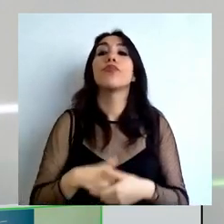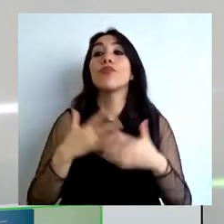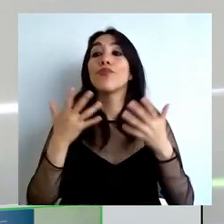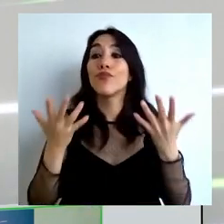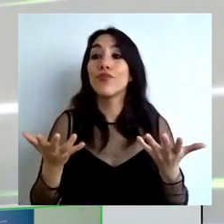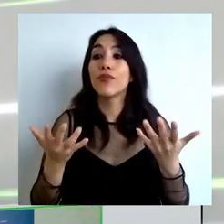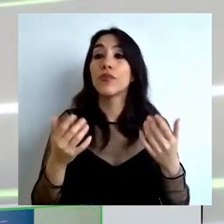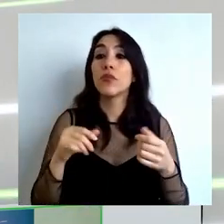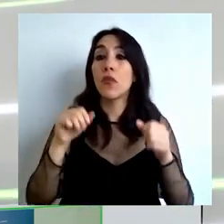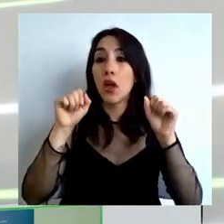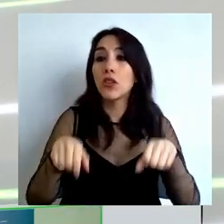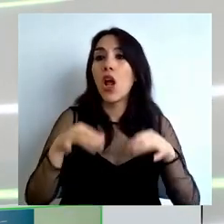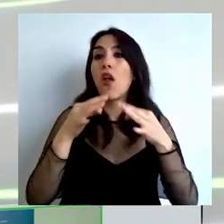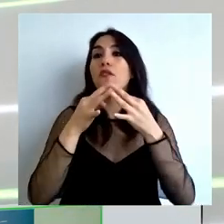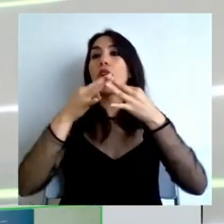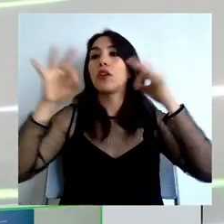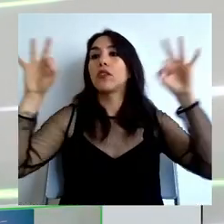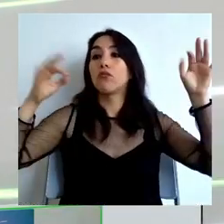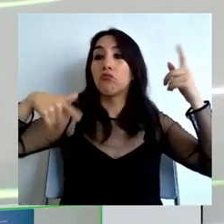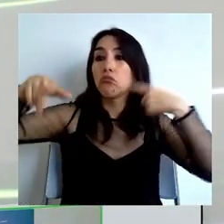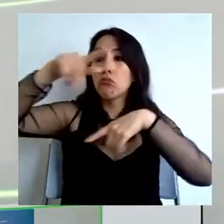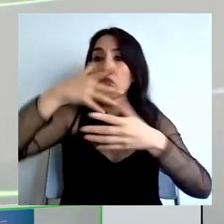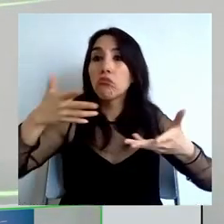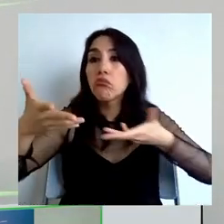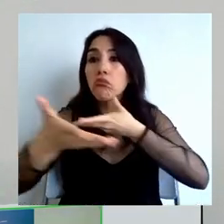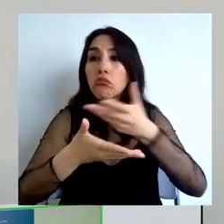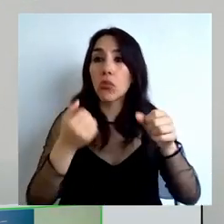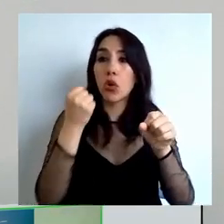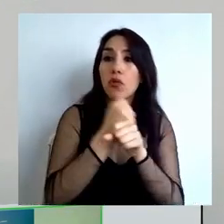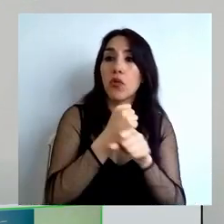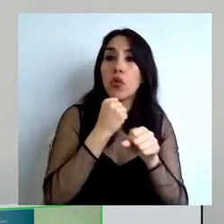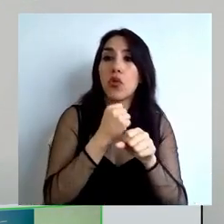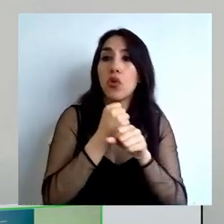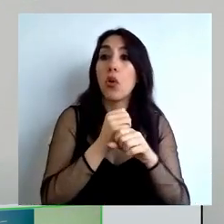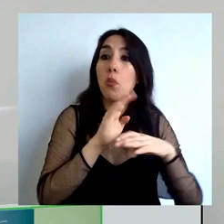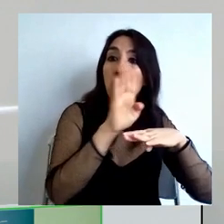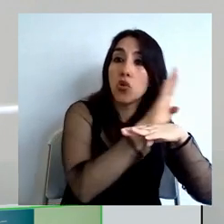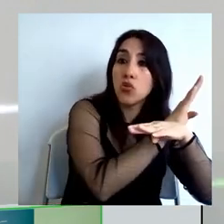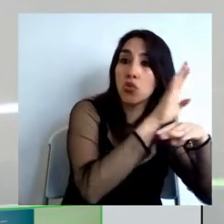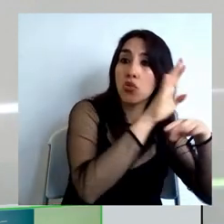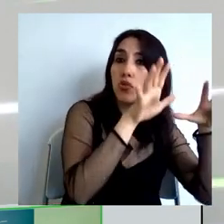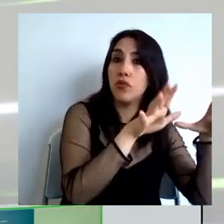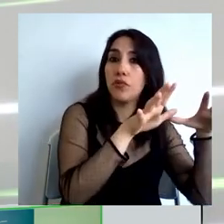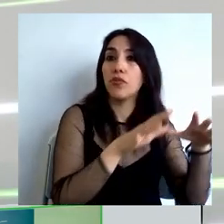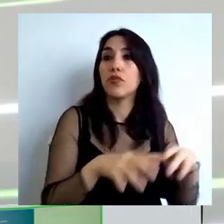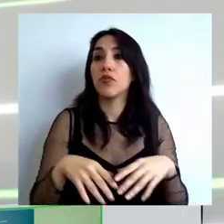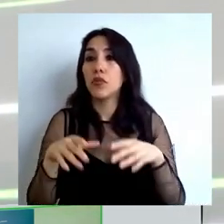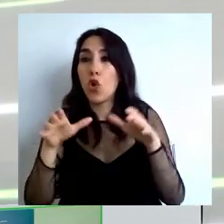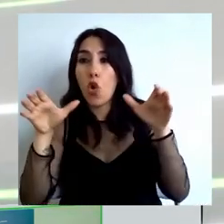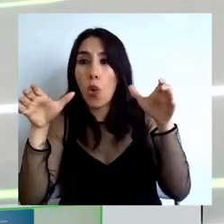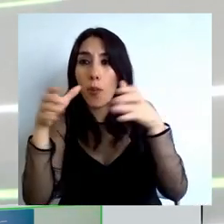freedom of association for the workers and the companies through the